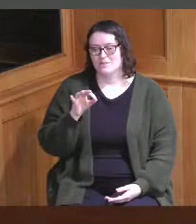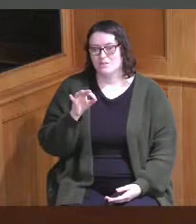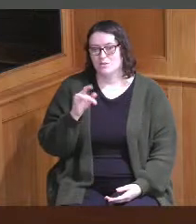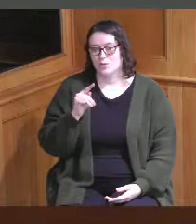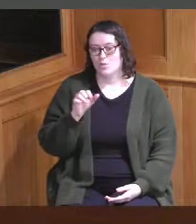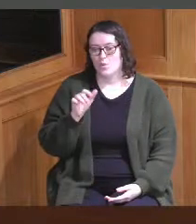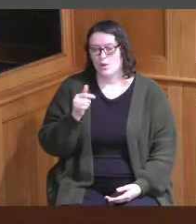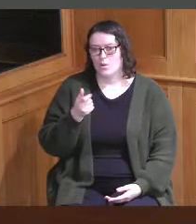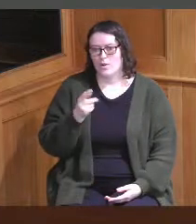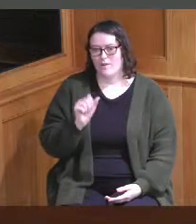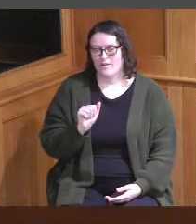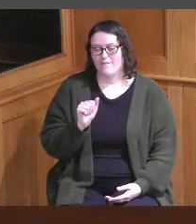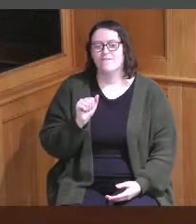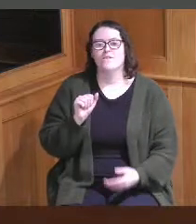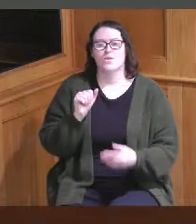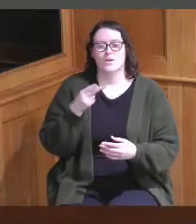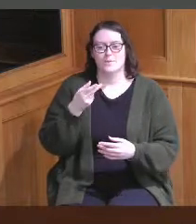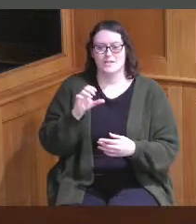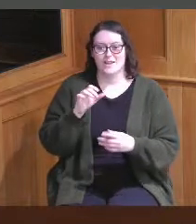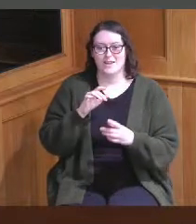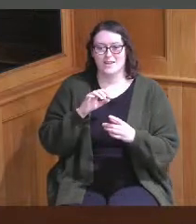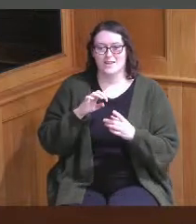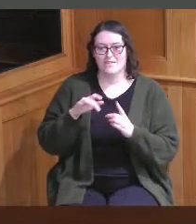in Hamilton County Environmental Services for